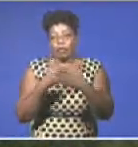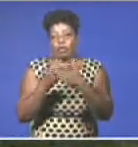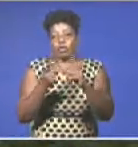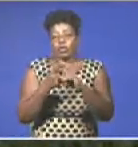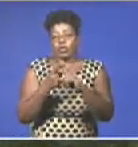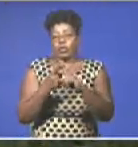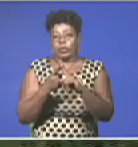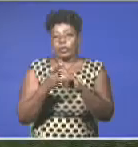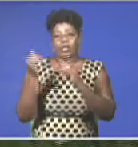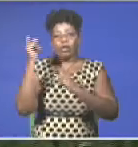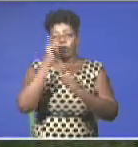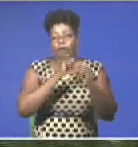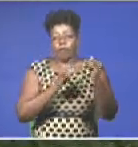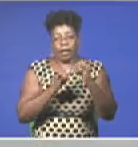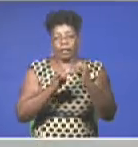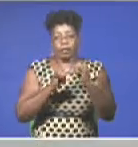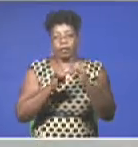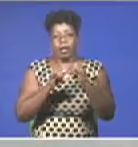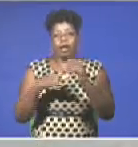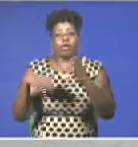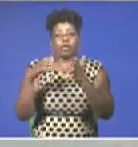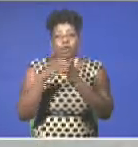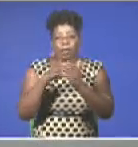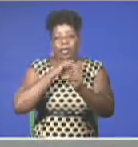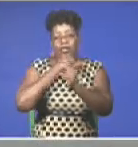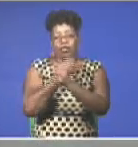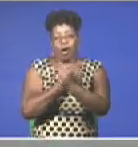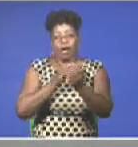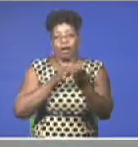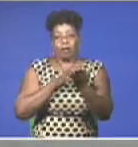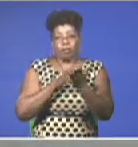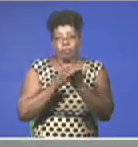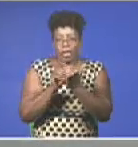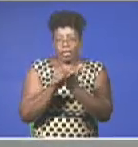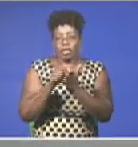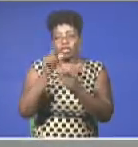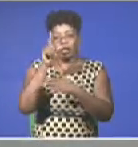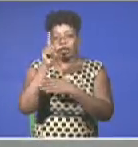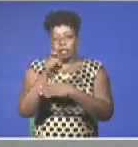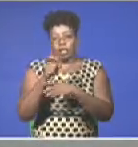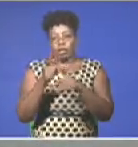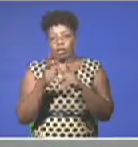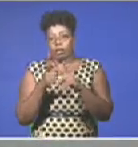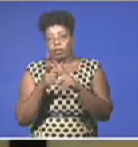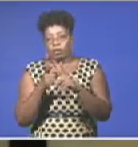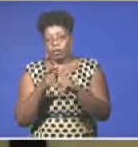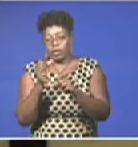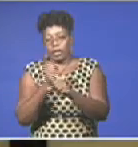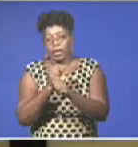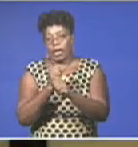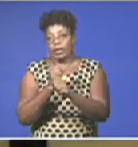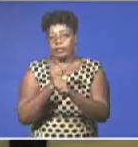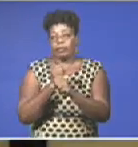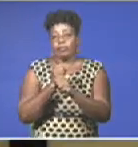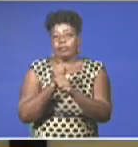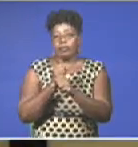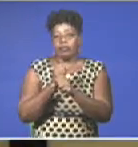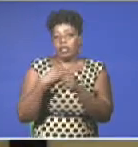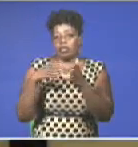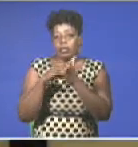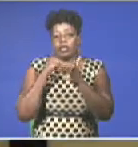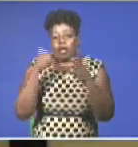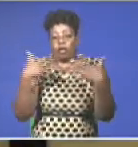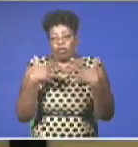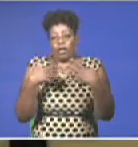fight crime, and a stronger message must be sent. He says criminals no longer seem to fear repercussions. We seem to have lost the